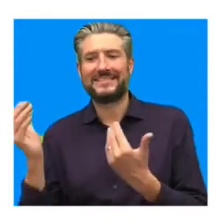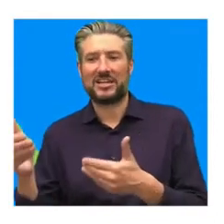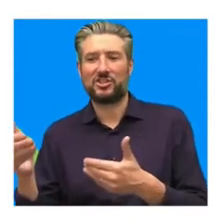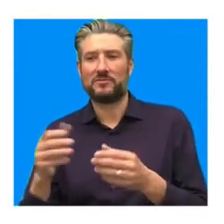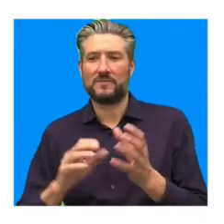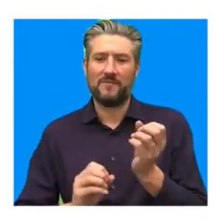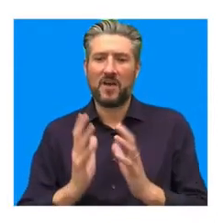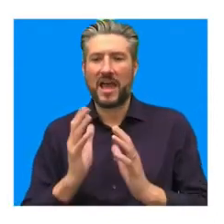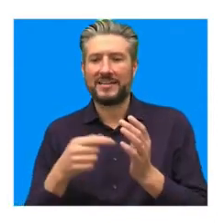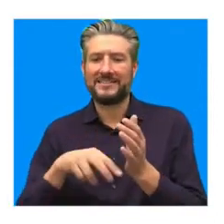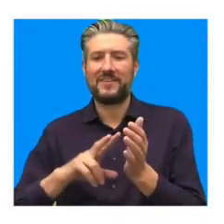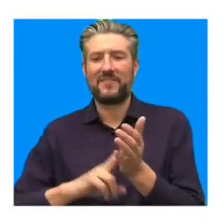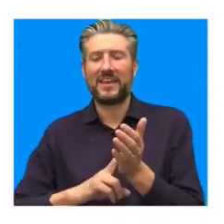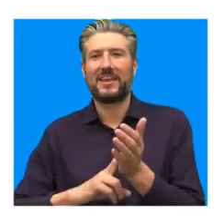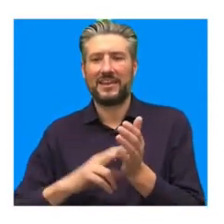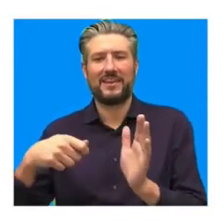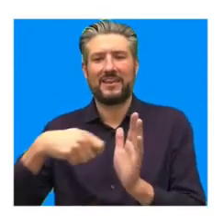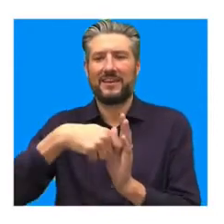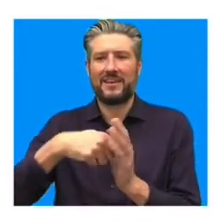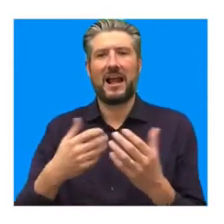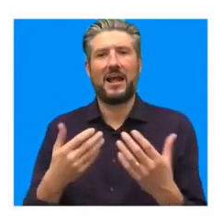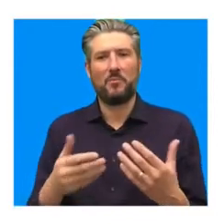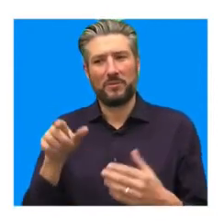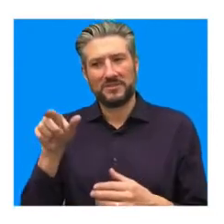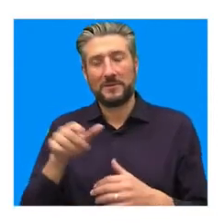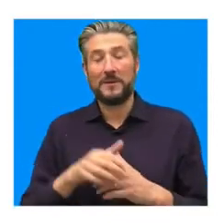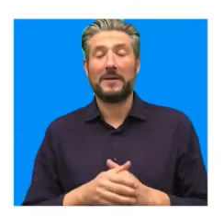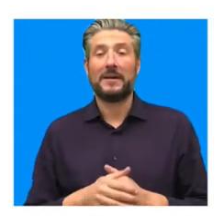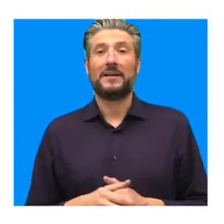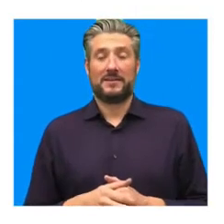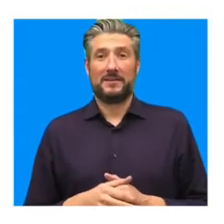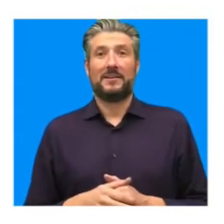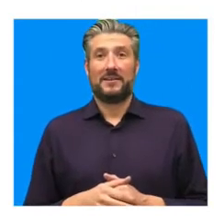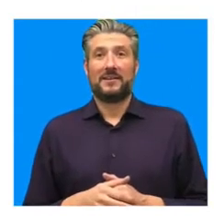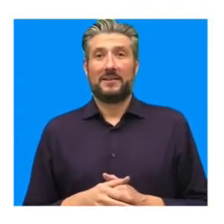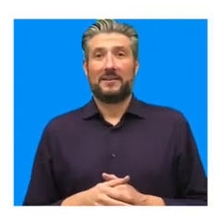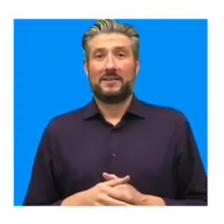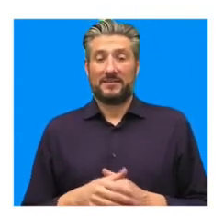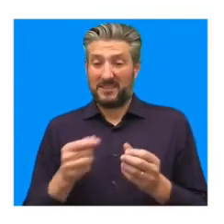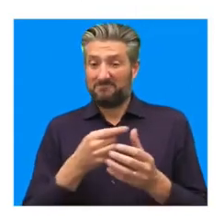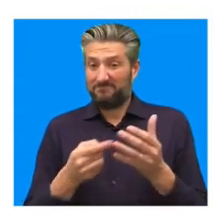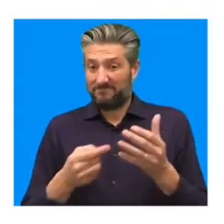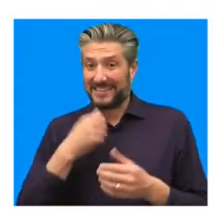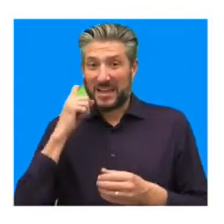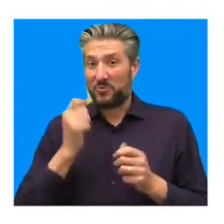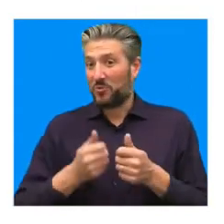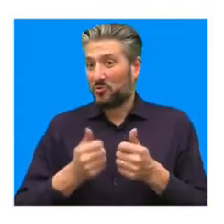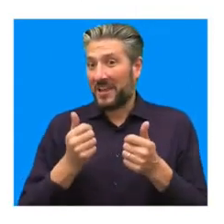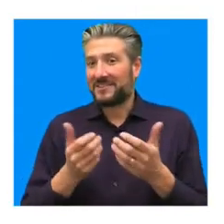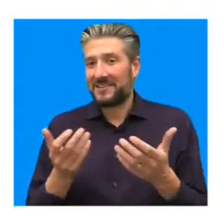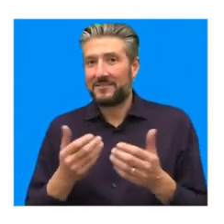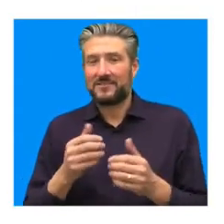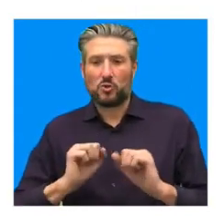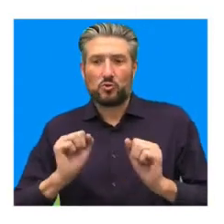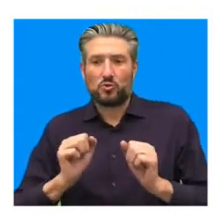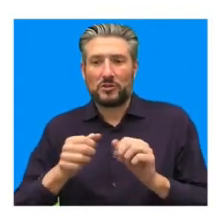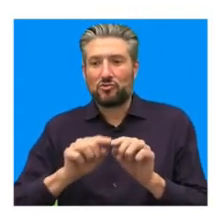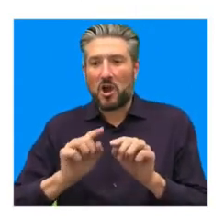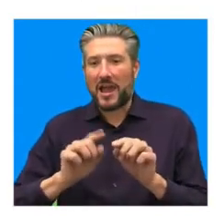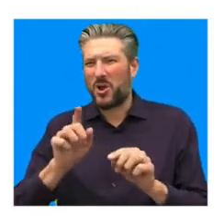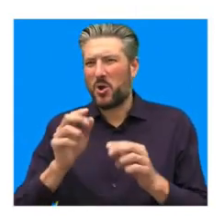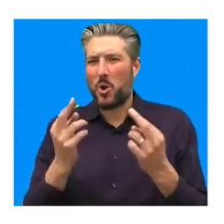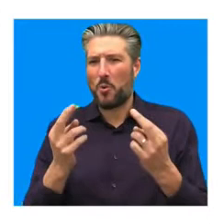and here. The TVs sound great. Not had a chance to try them yet, but hopefully soon once the lockdown is over. And as much as